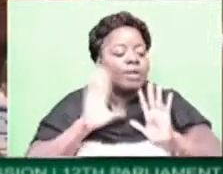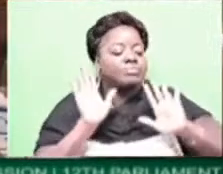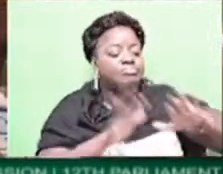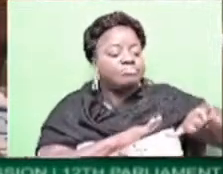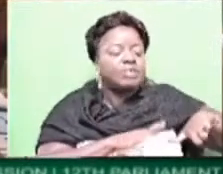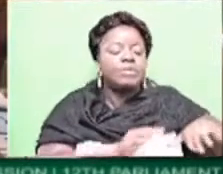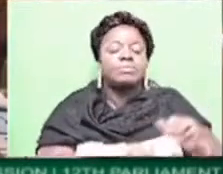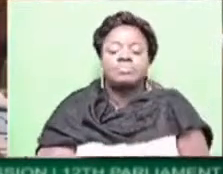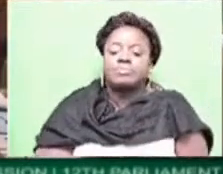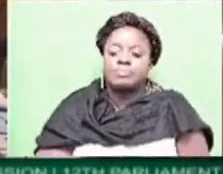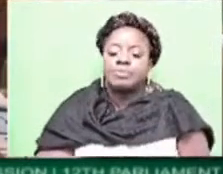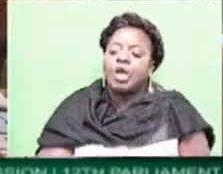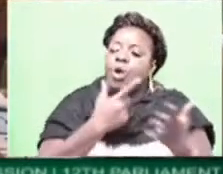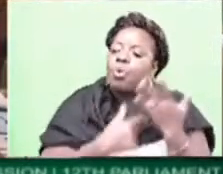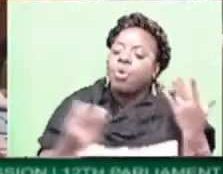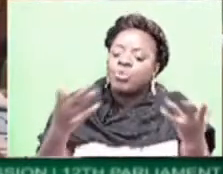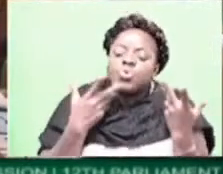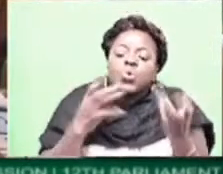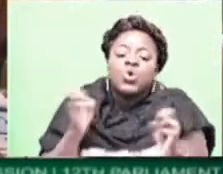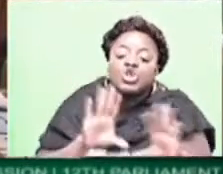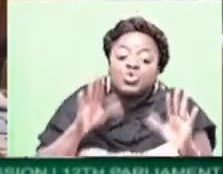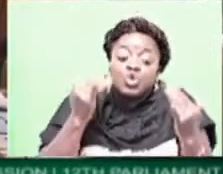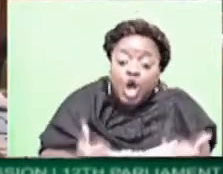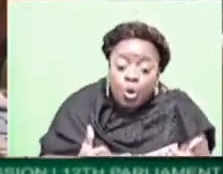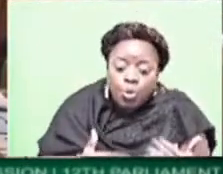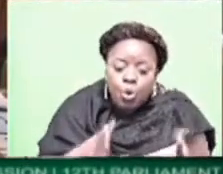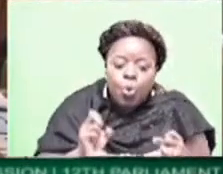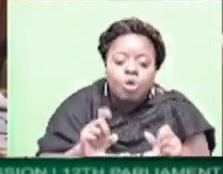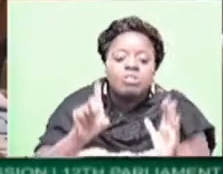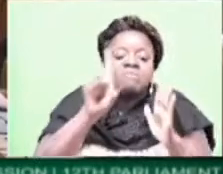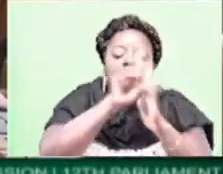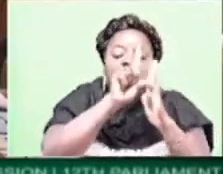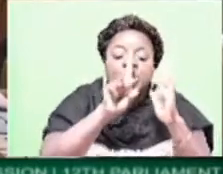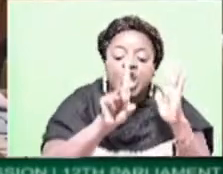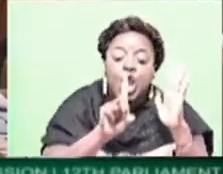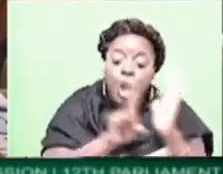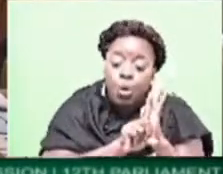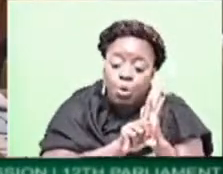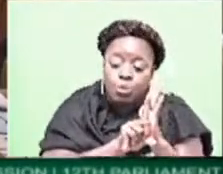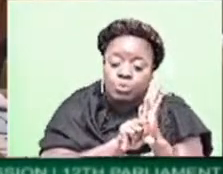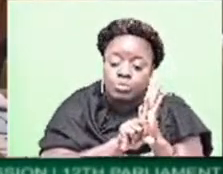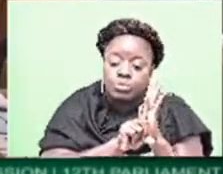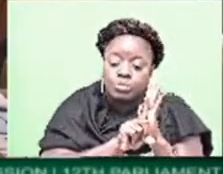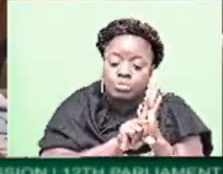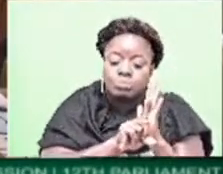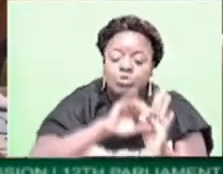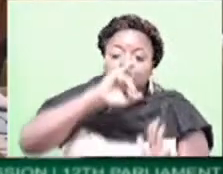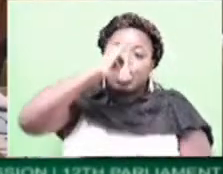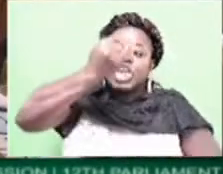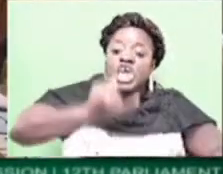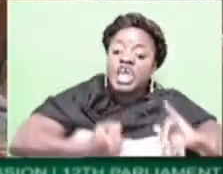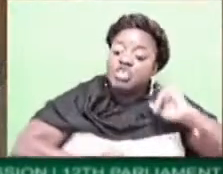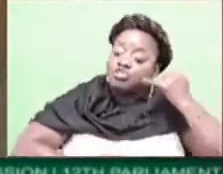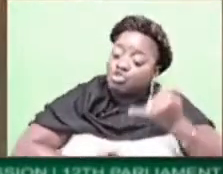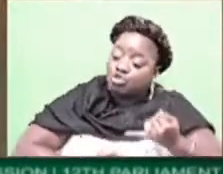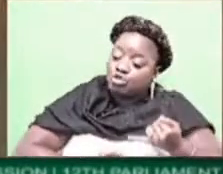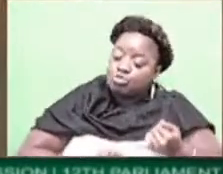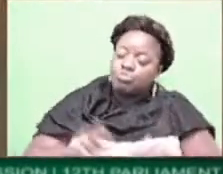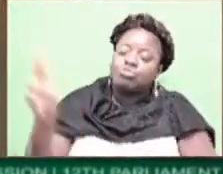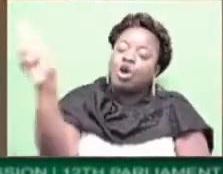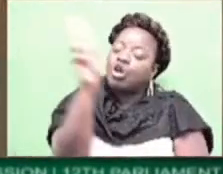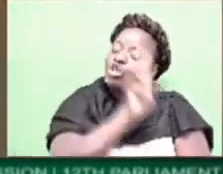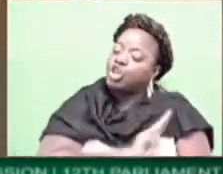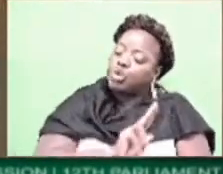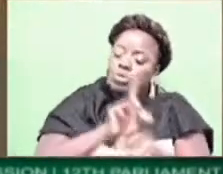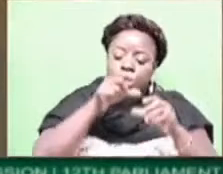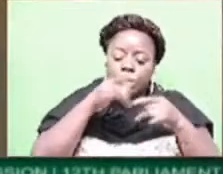to do now is to find the legislative mechanism to introduce the wearing of masks via